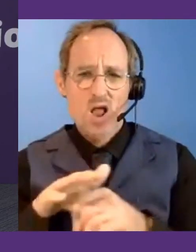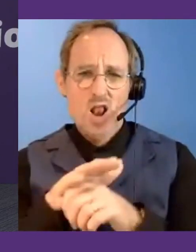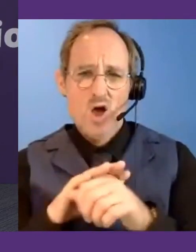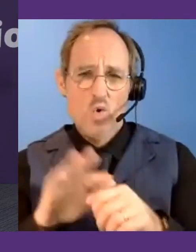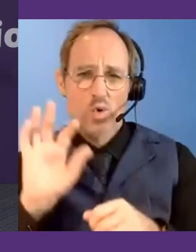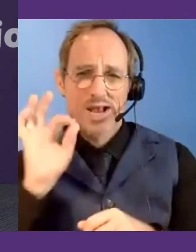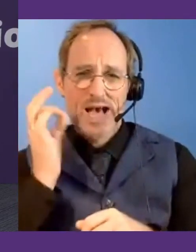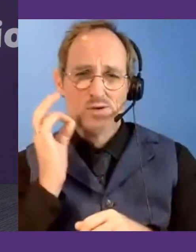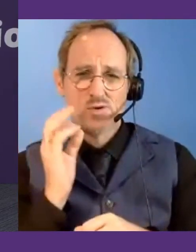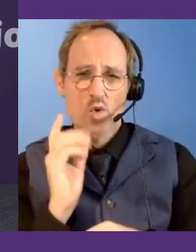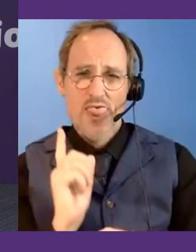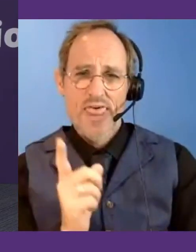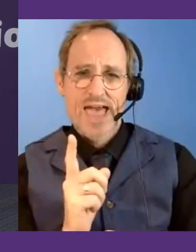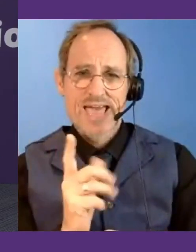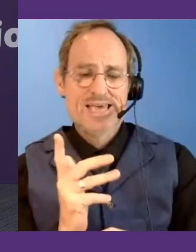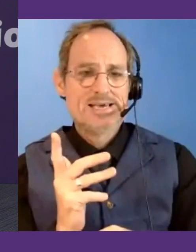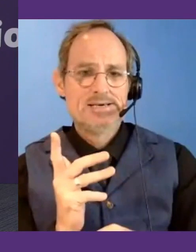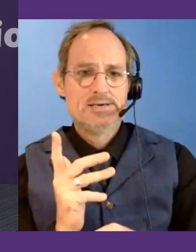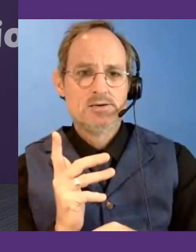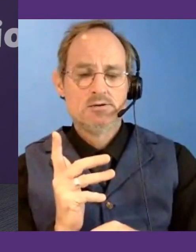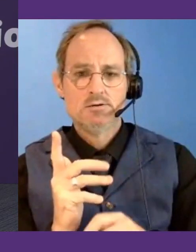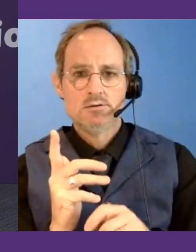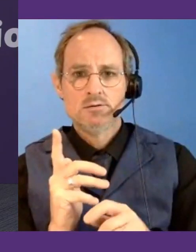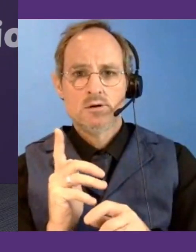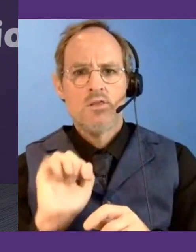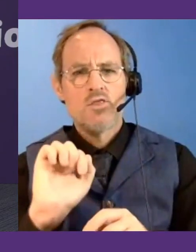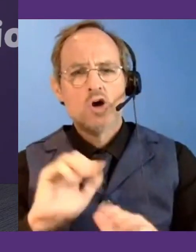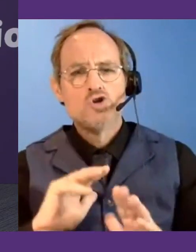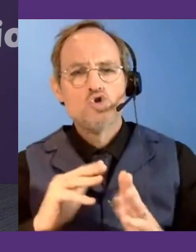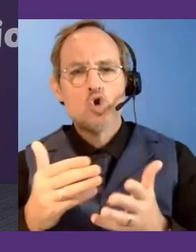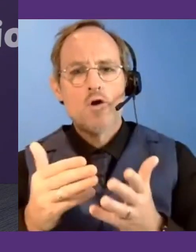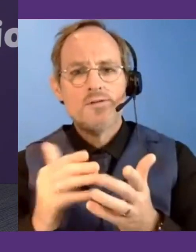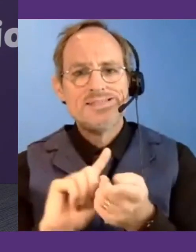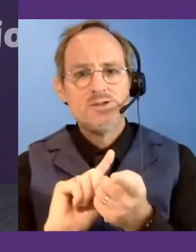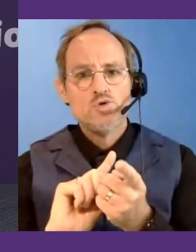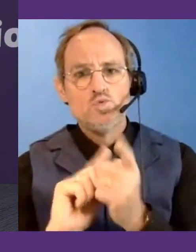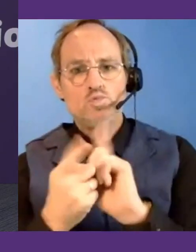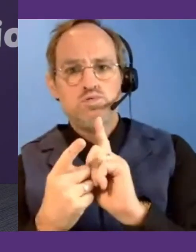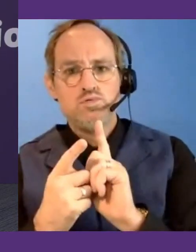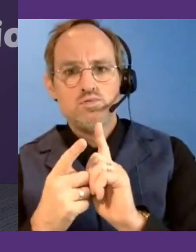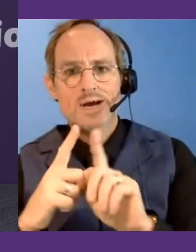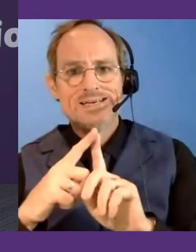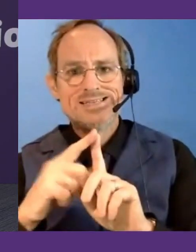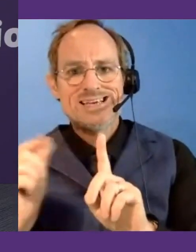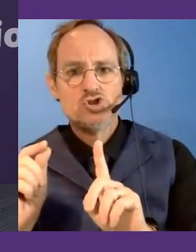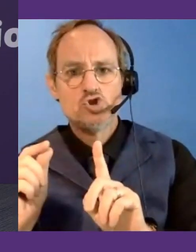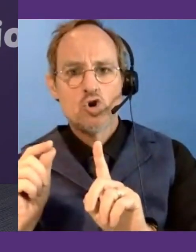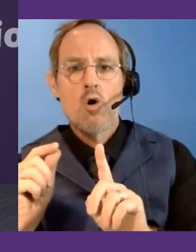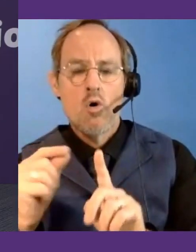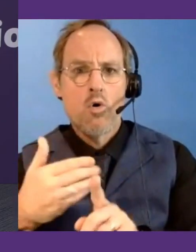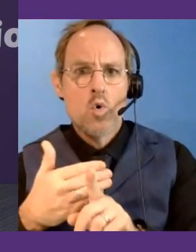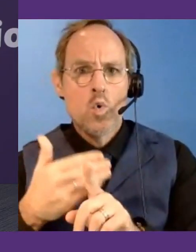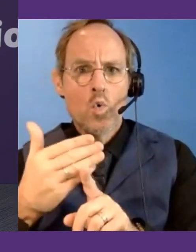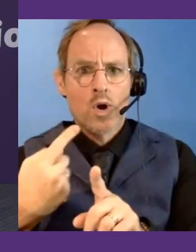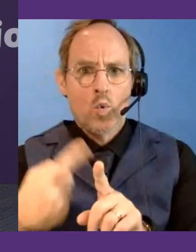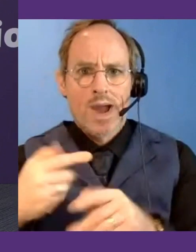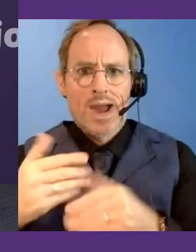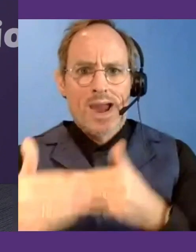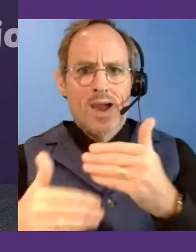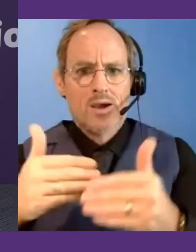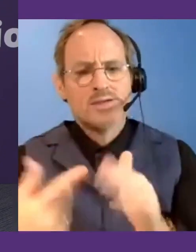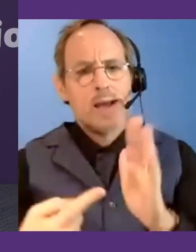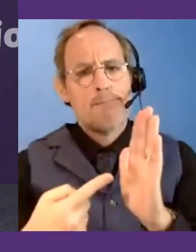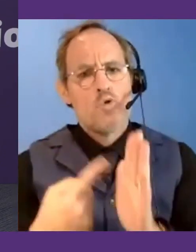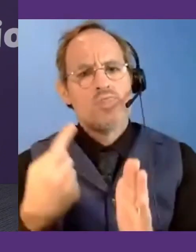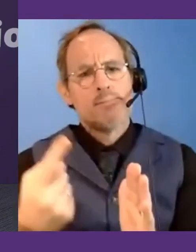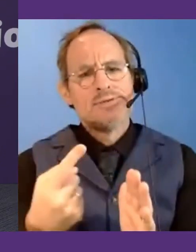particular, digitisation of their services is marching on, and it's really, really important that they're taking into account